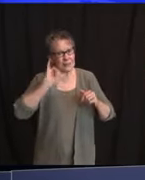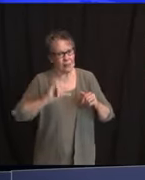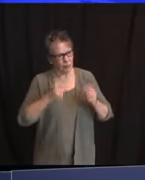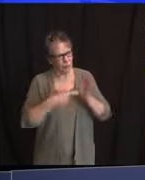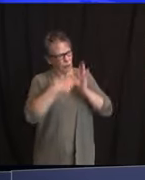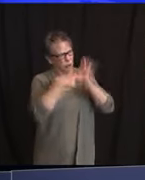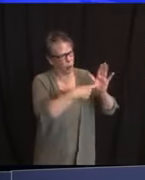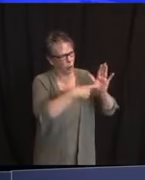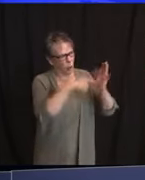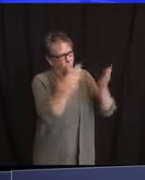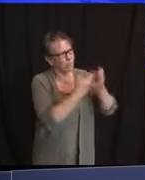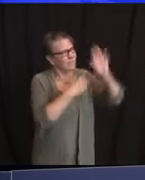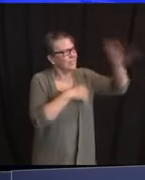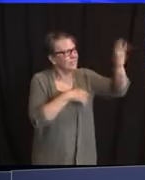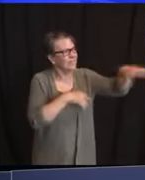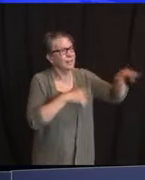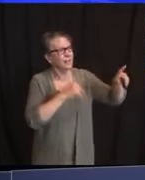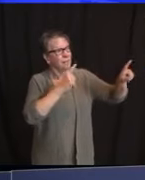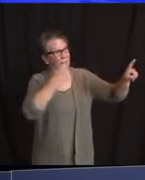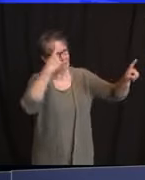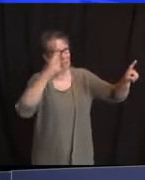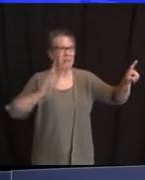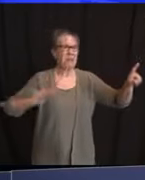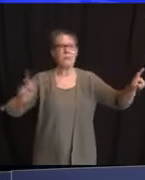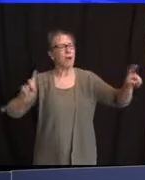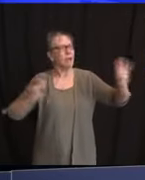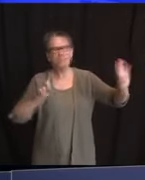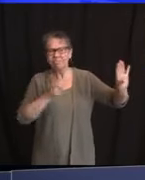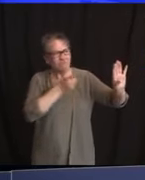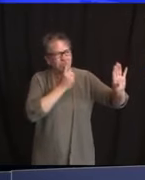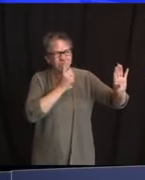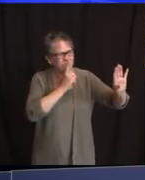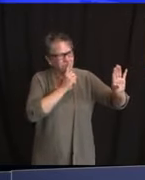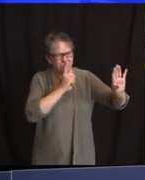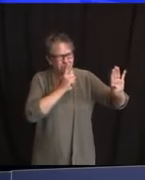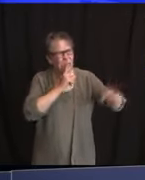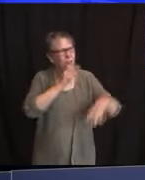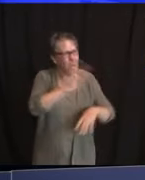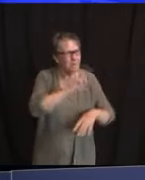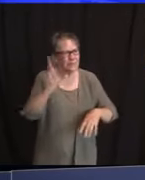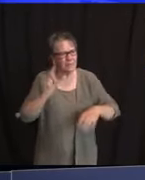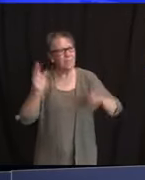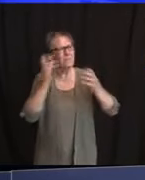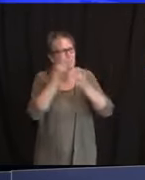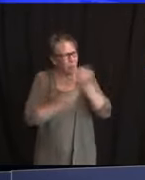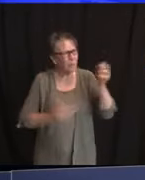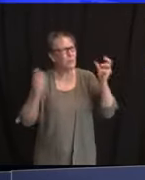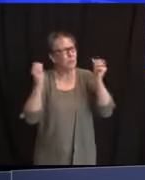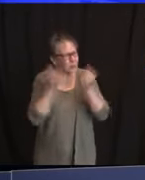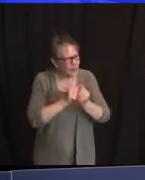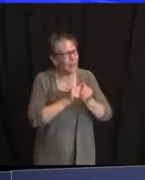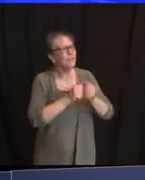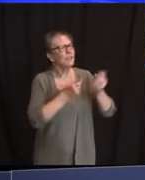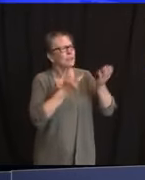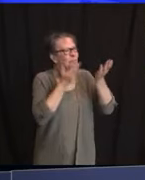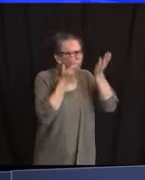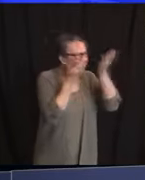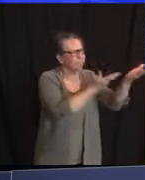not red or blue. This is red, white, and blue. And I think that our arguments will be made